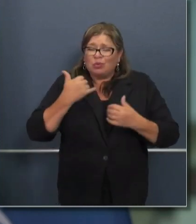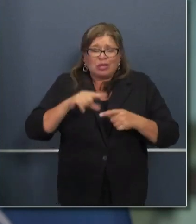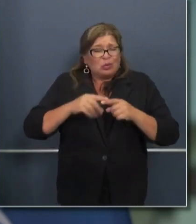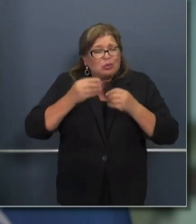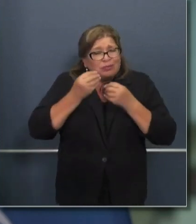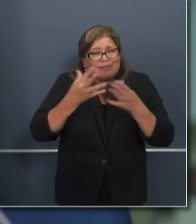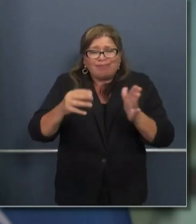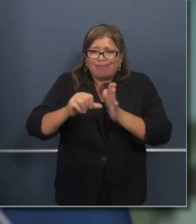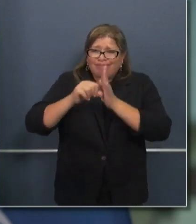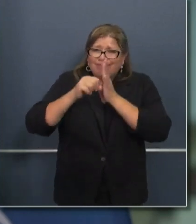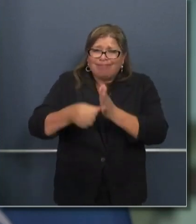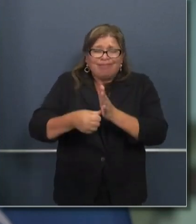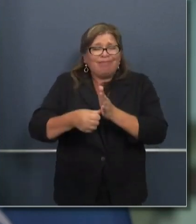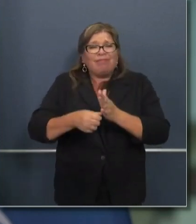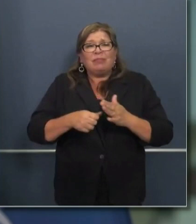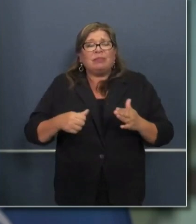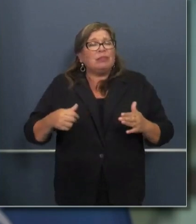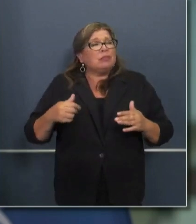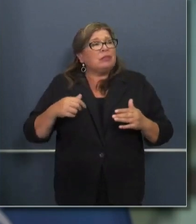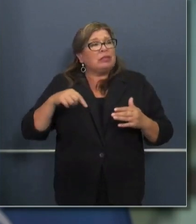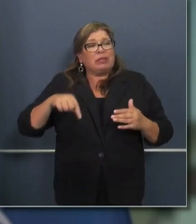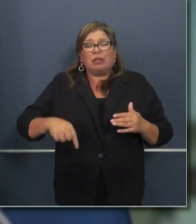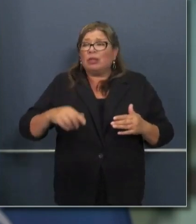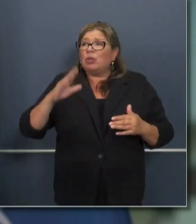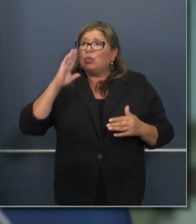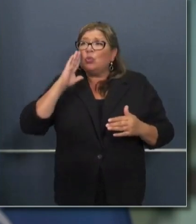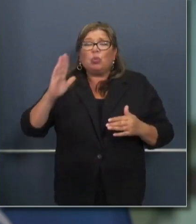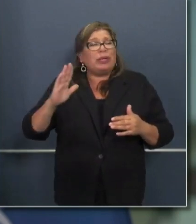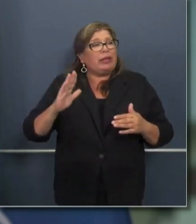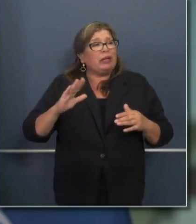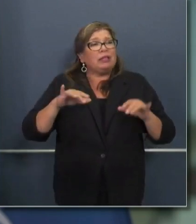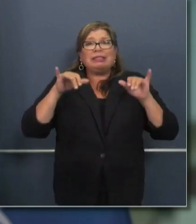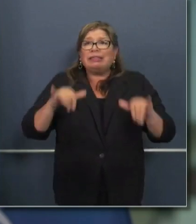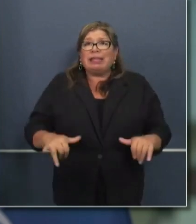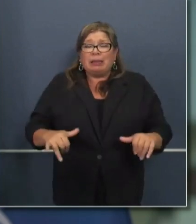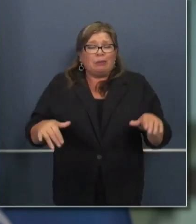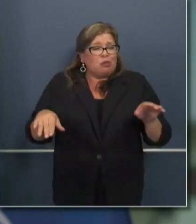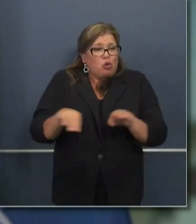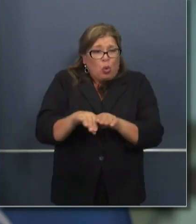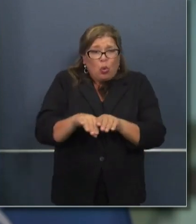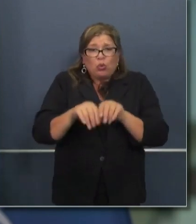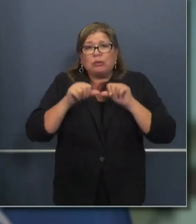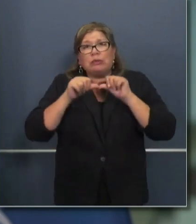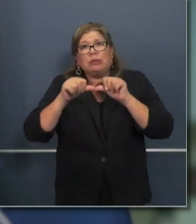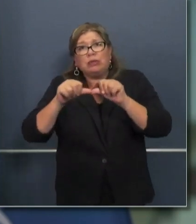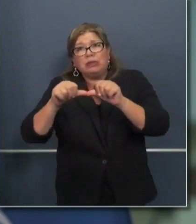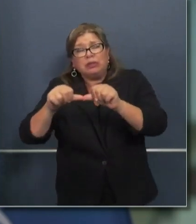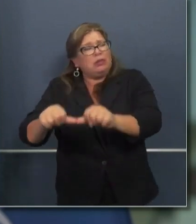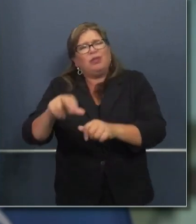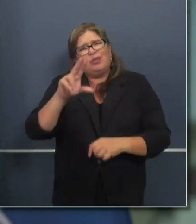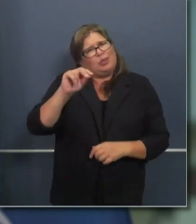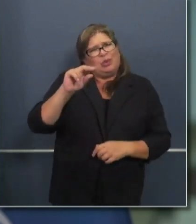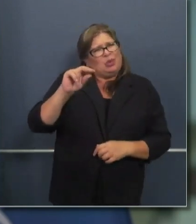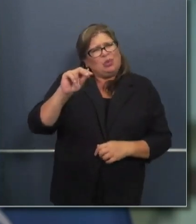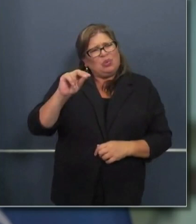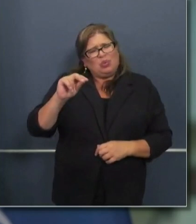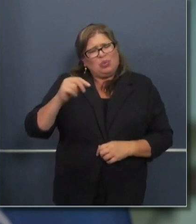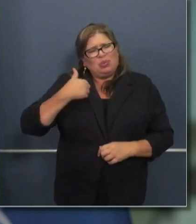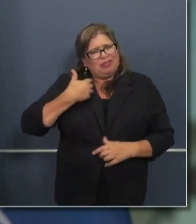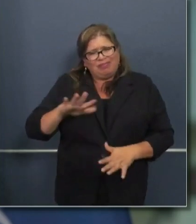economy, we're never going to be in a permanent state of shutdown. No one ever suggested that. Over months, we've been talking about phasing